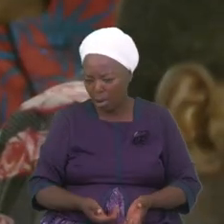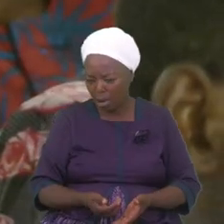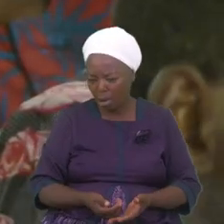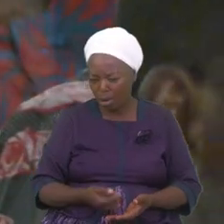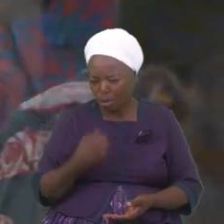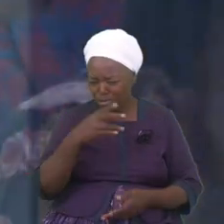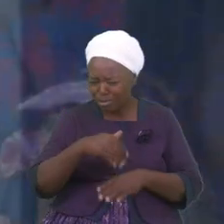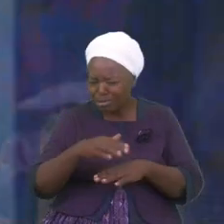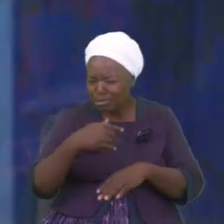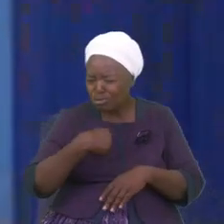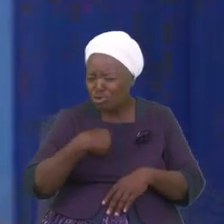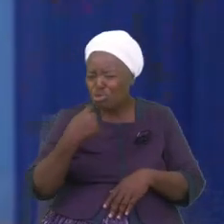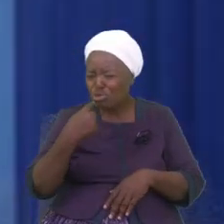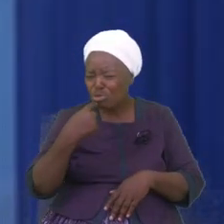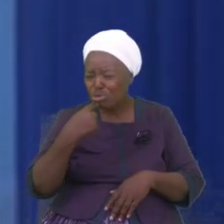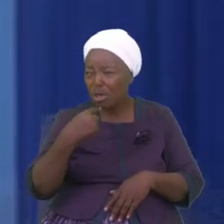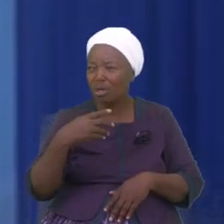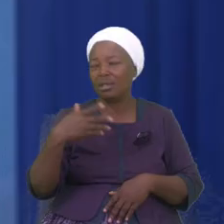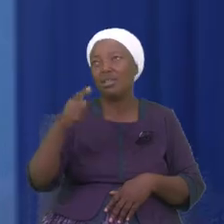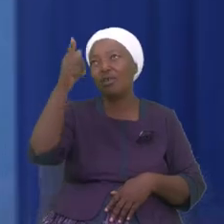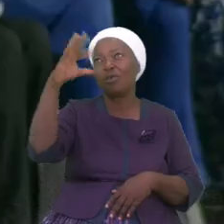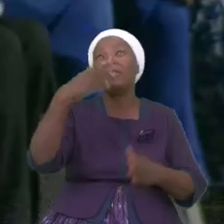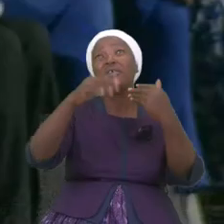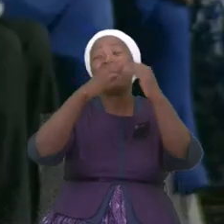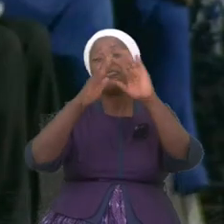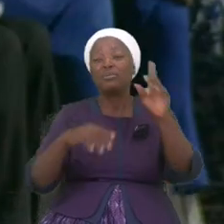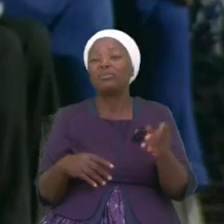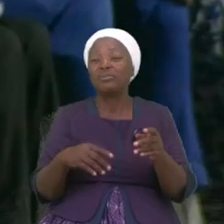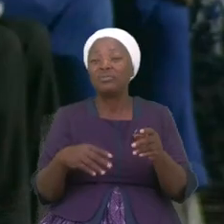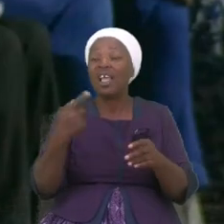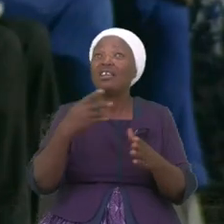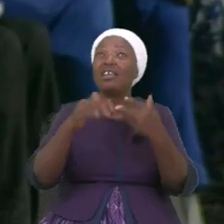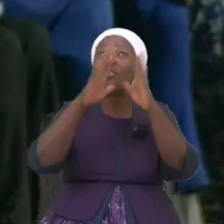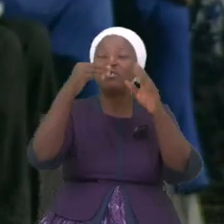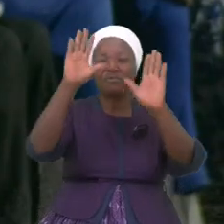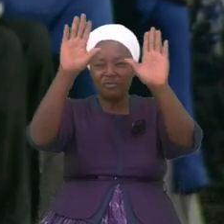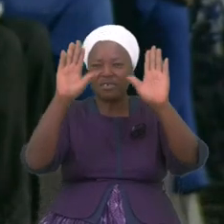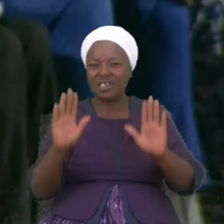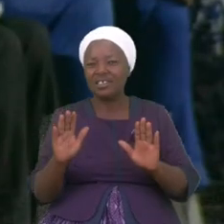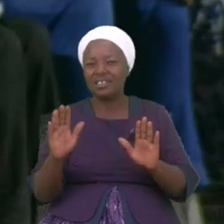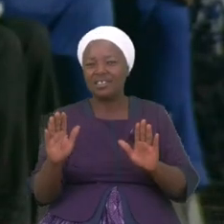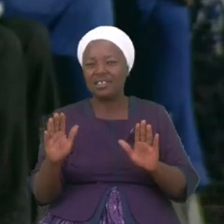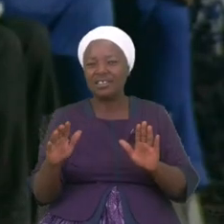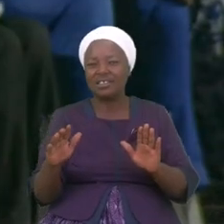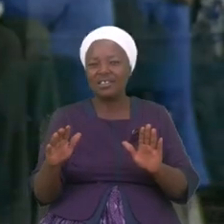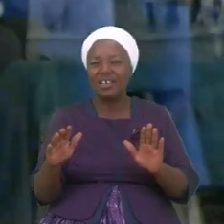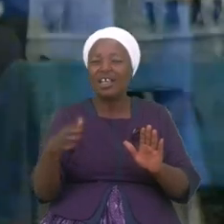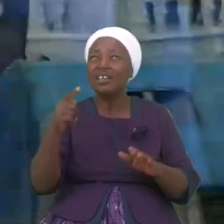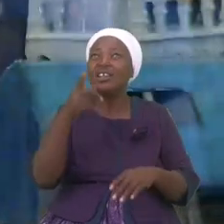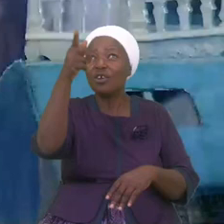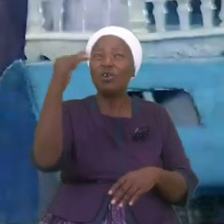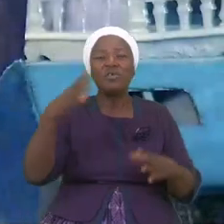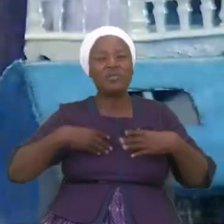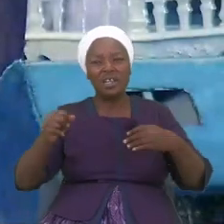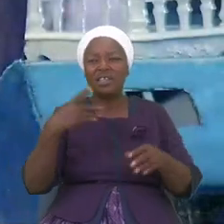sent you? The God of heaven. The God of wonders. The God of healing. The God